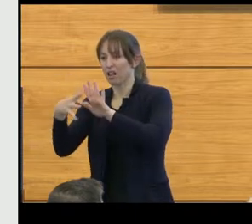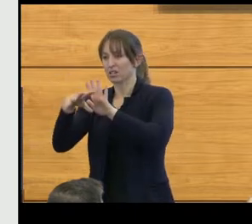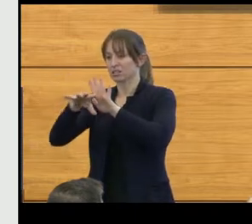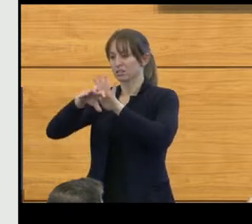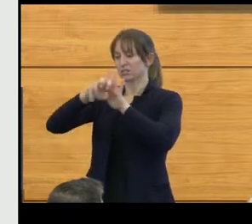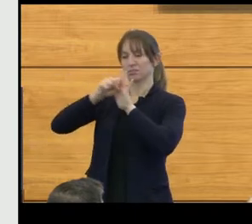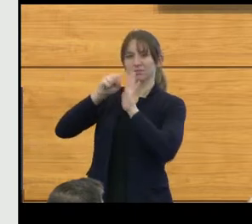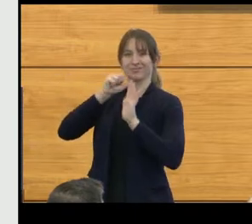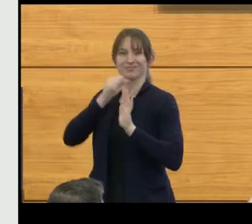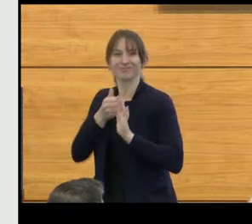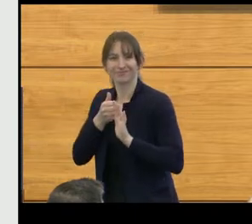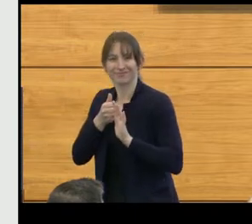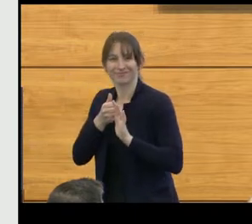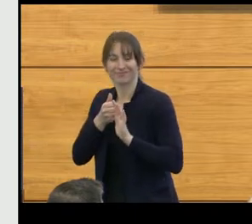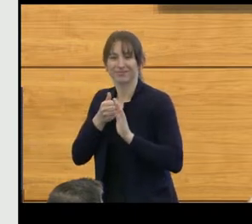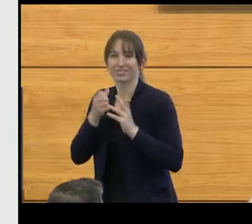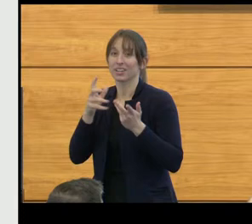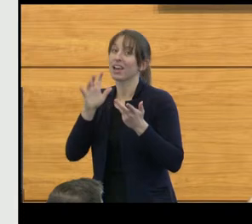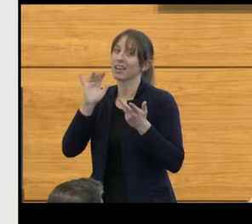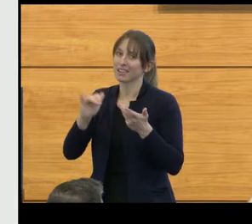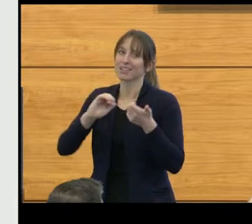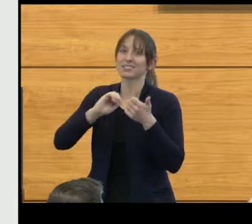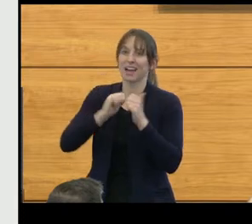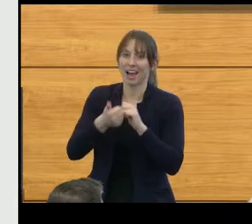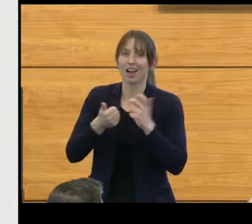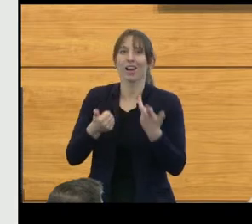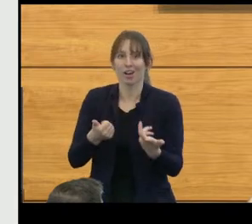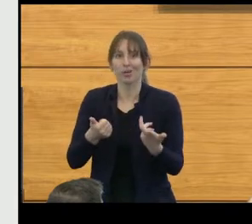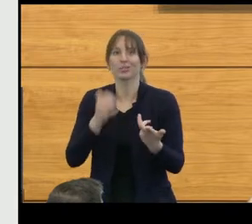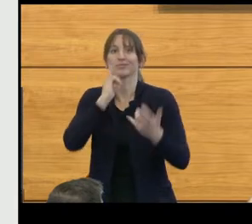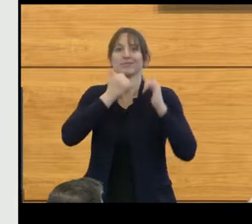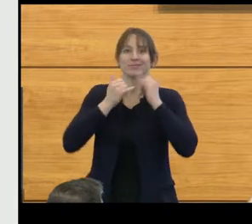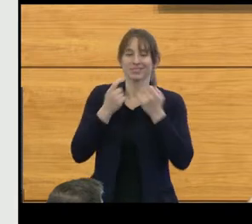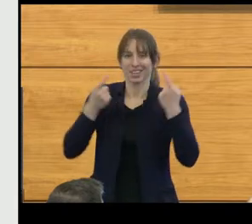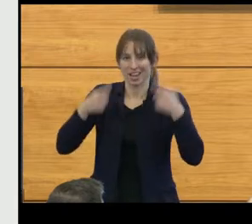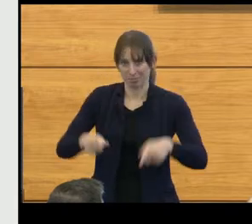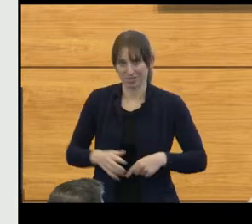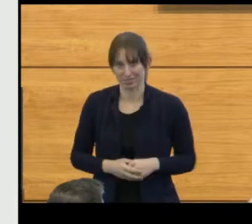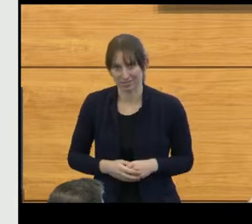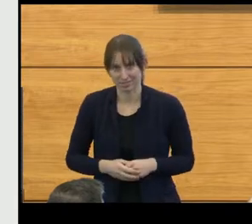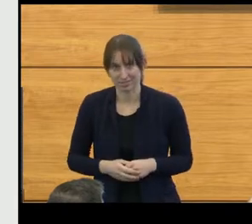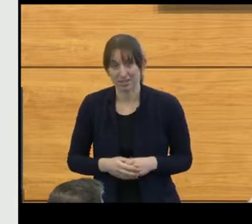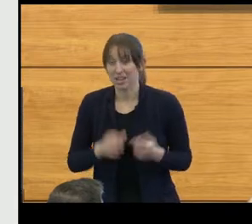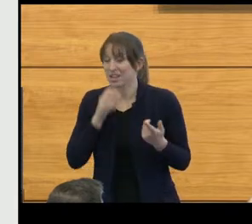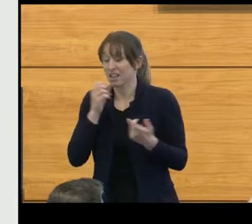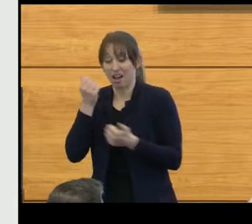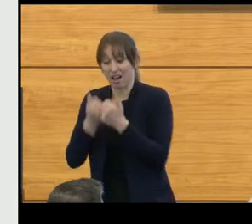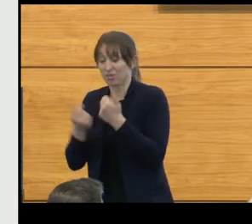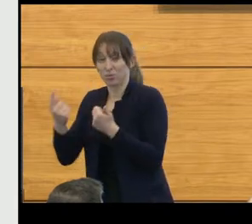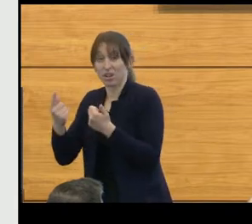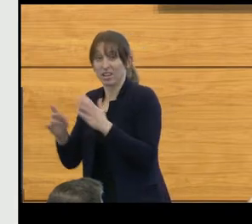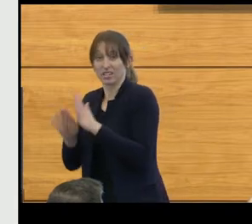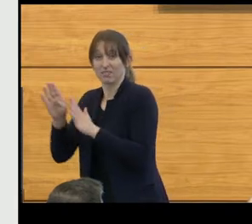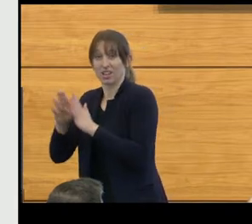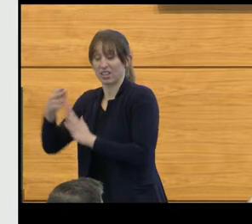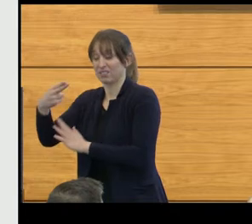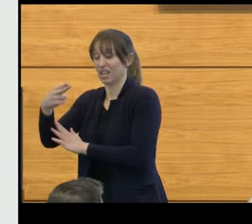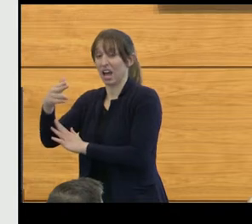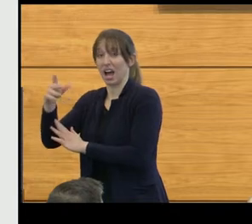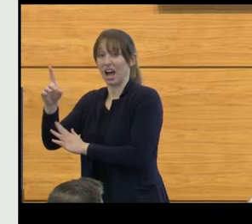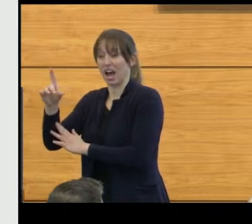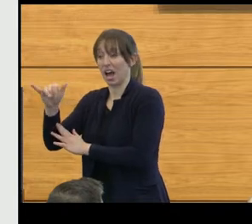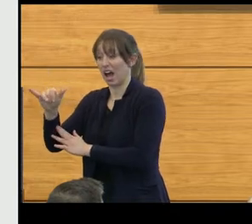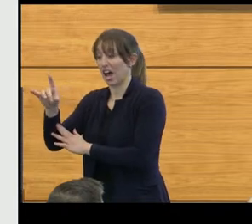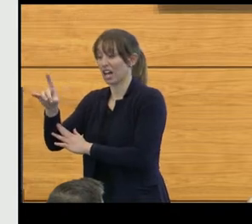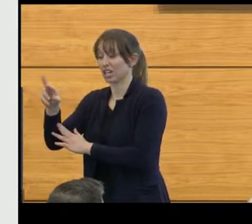what results in hydrocephalus. Not every child that develops hydrocephalus will die from it. This is a child from Guatemala that